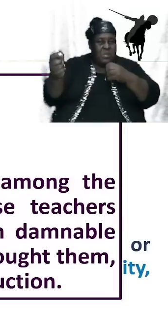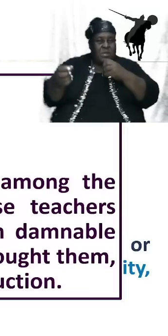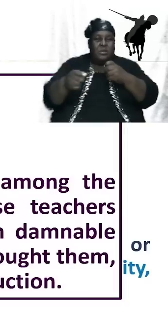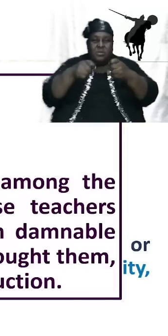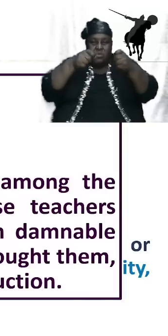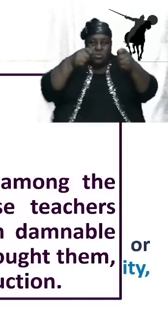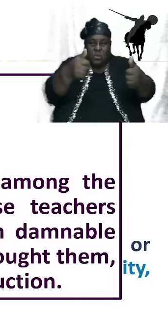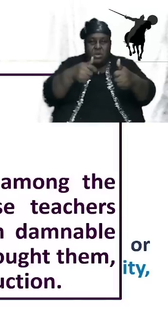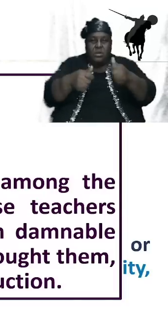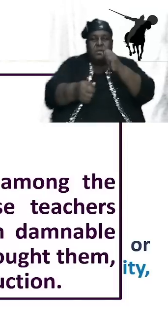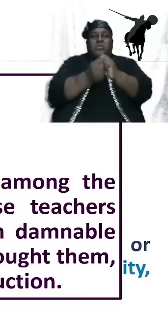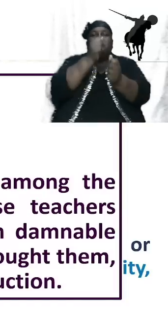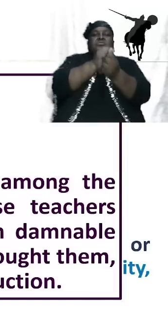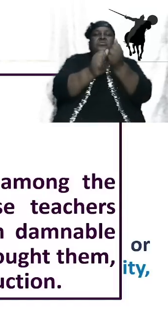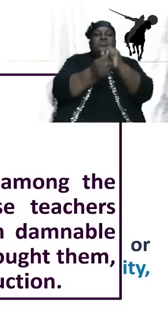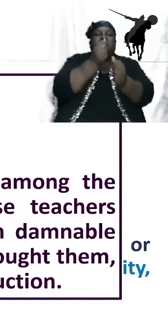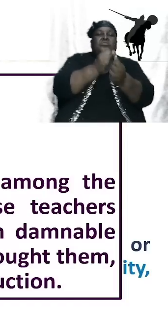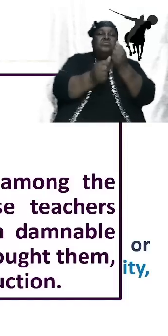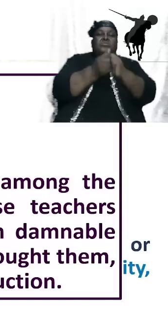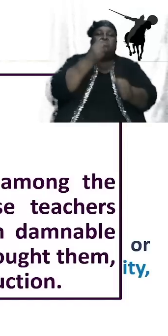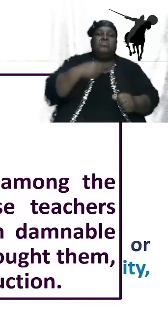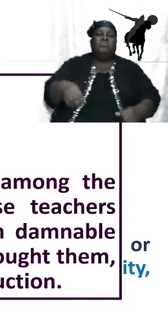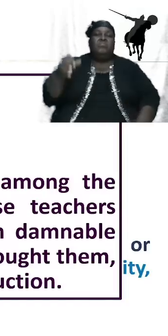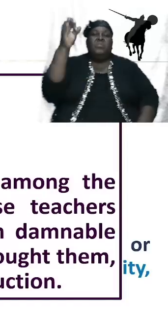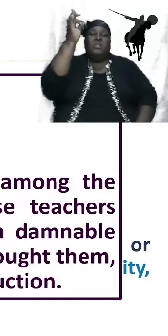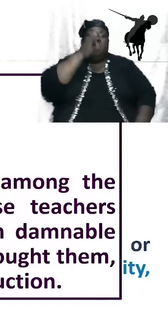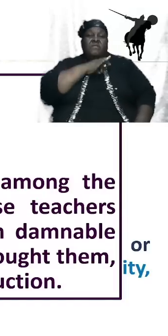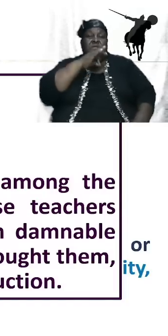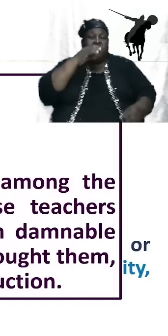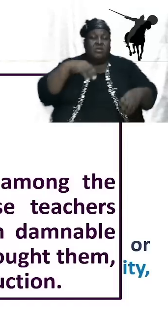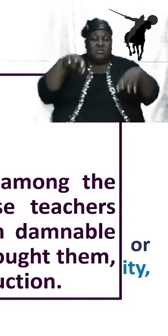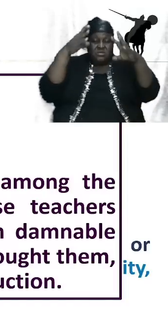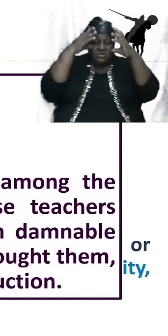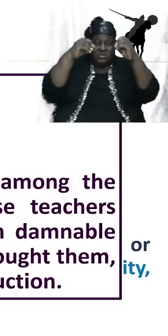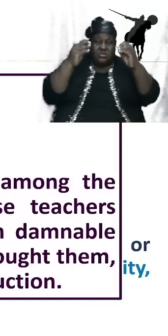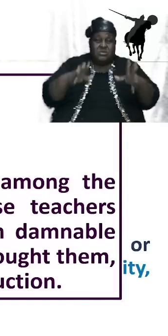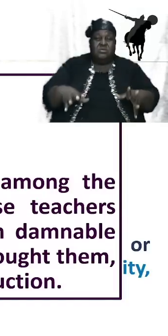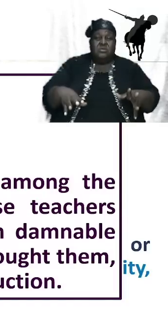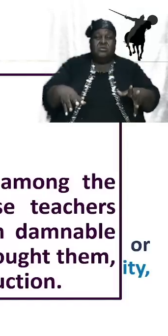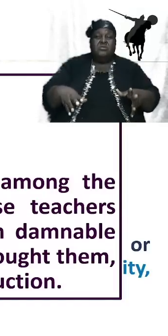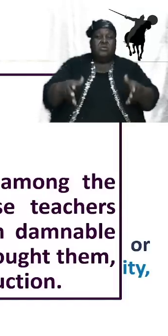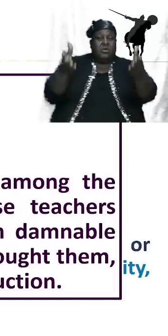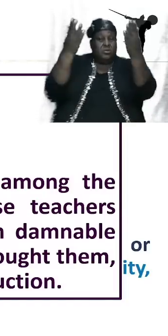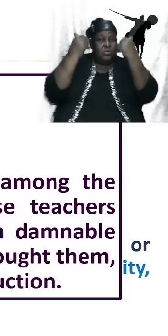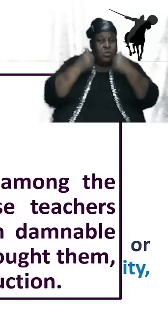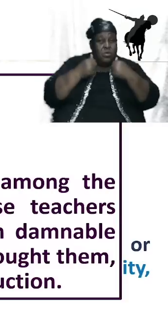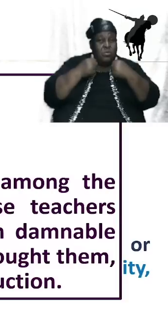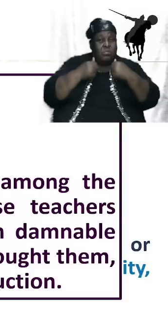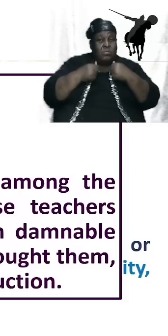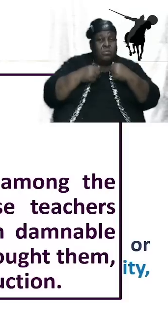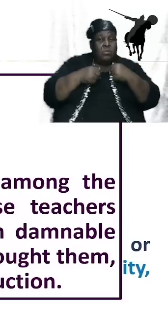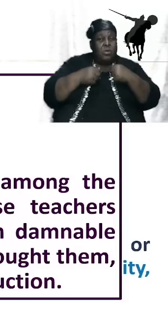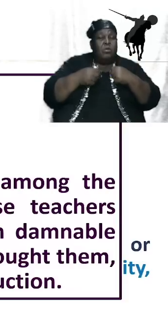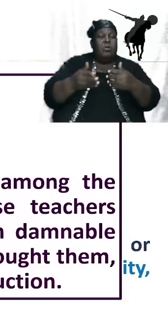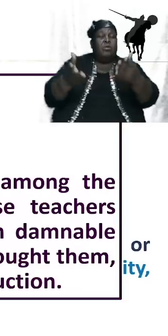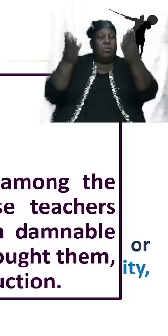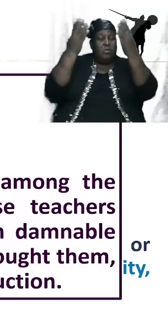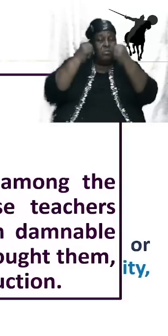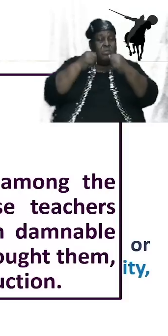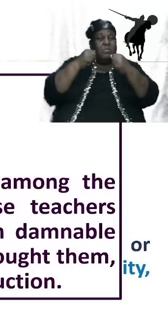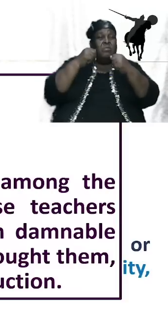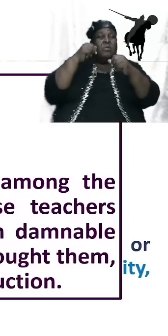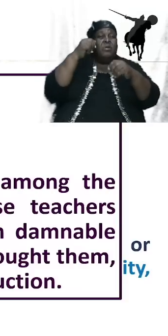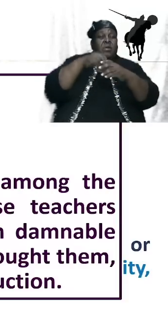destruction. Peter said, look here, false teachers and false prophets going to come. And guess what? These people are not coming from the outside. These people are among